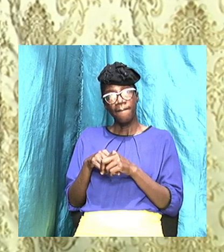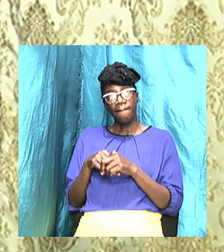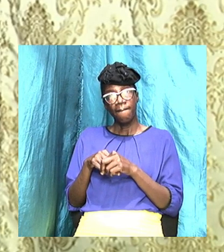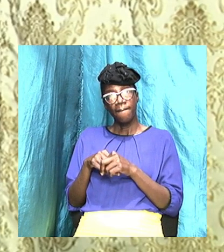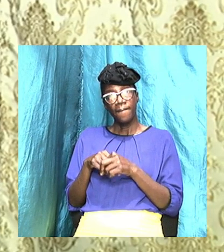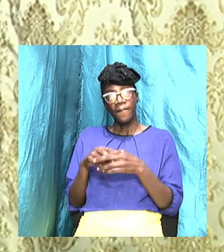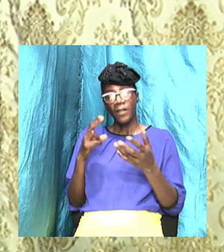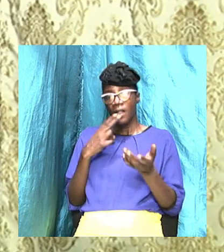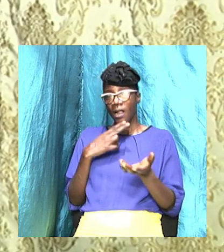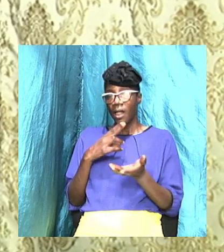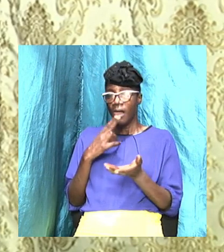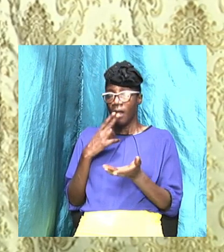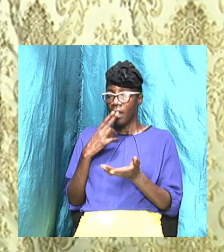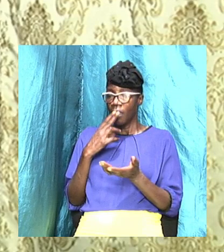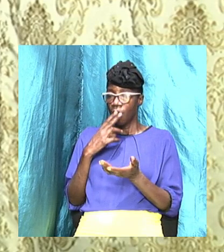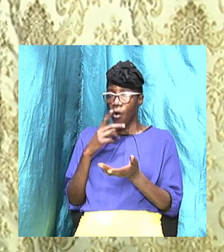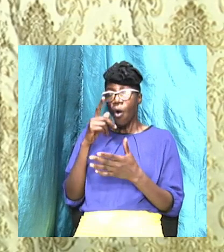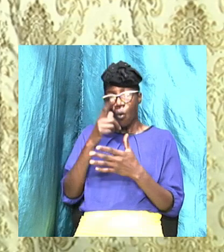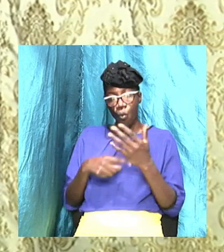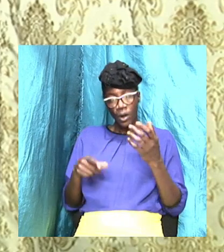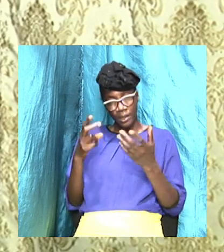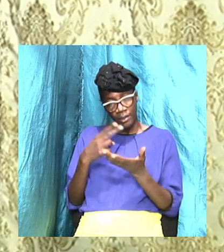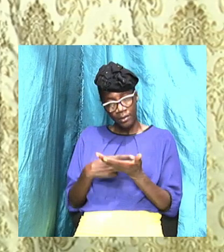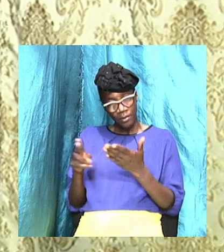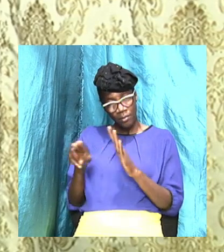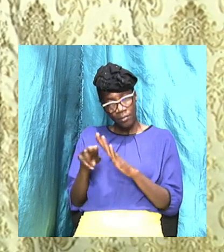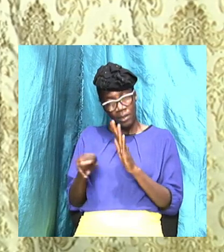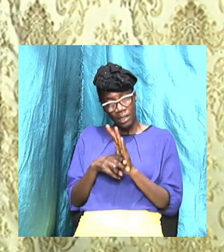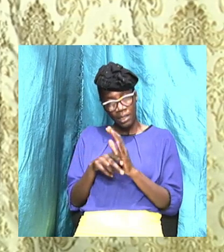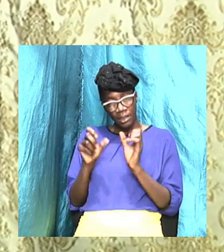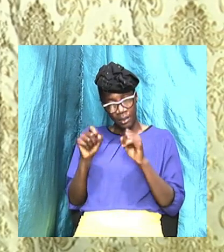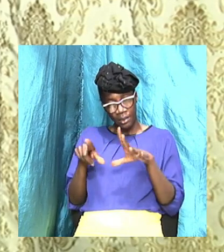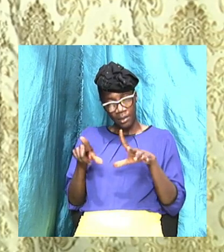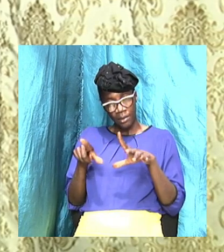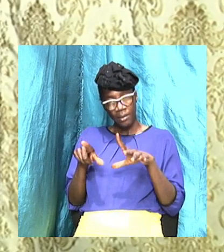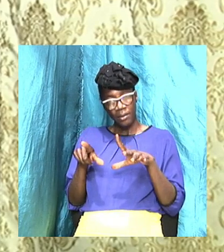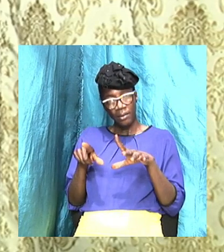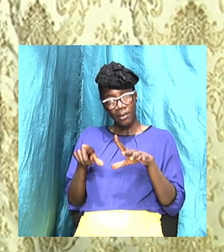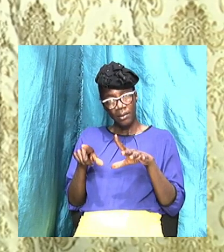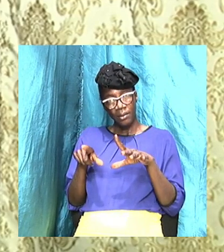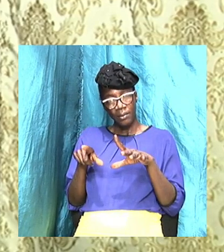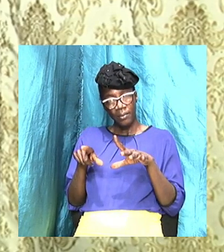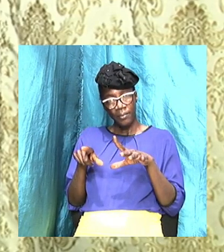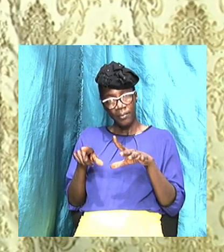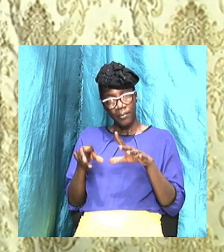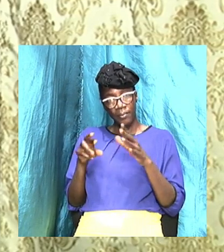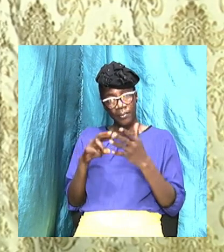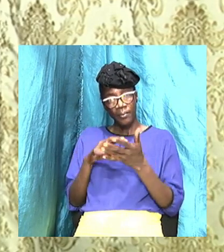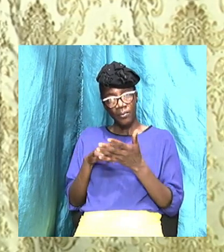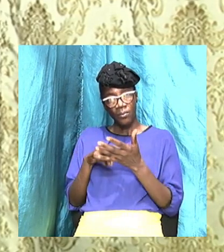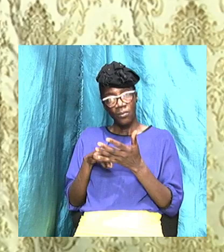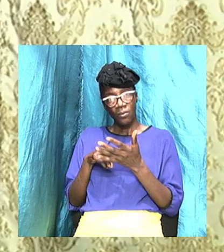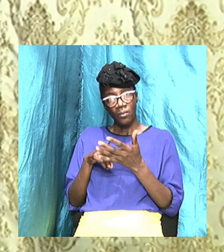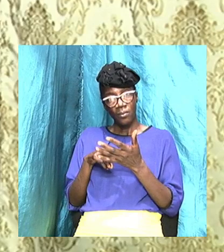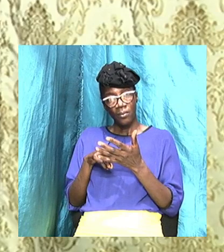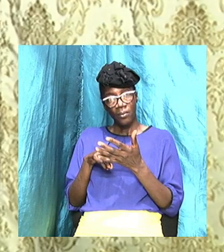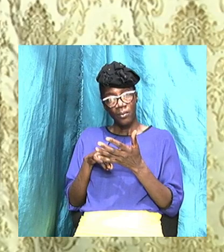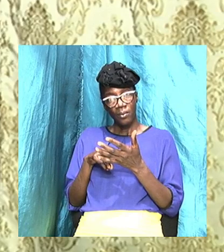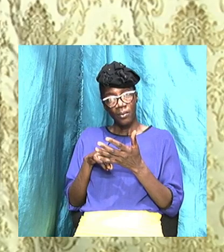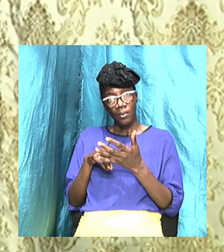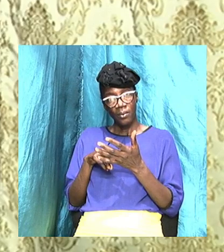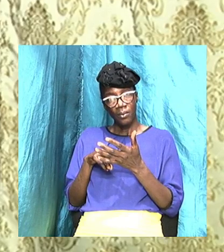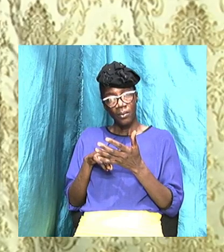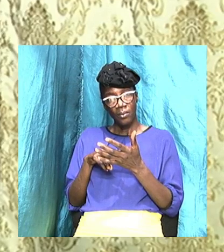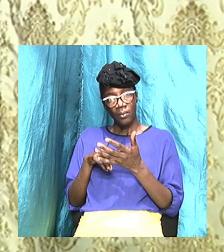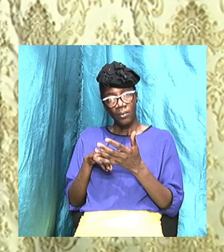Be holy, live holy. What is holiness? Before we go any further, we're going to define. The dictionary defines holiness as the state